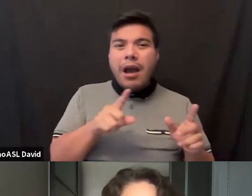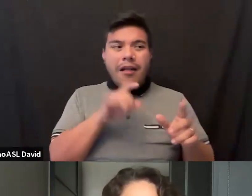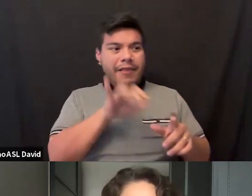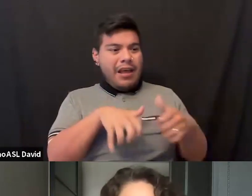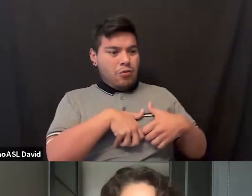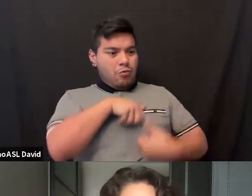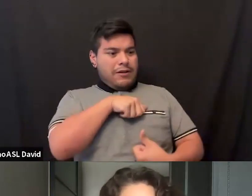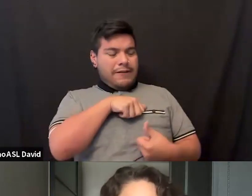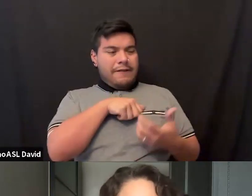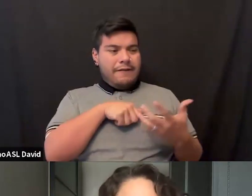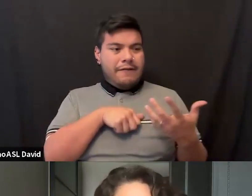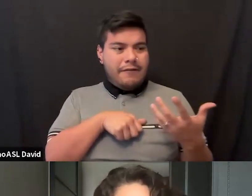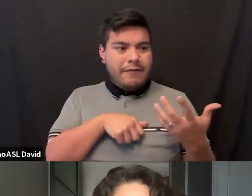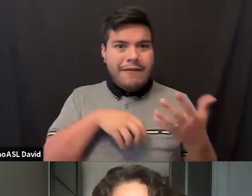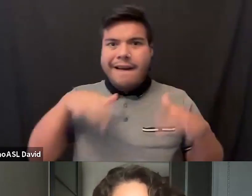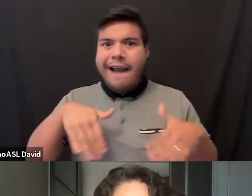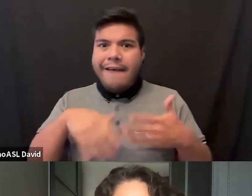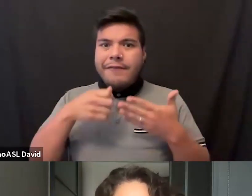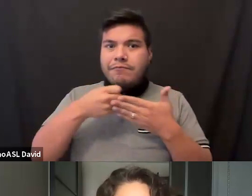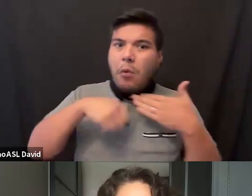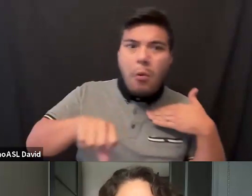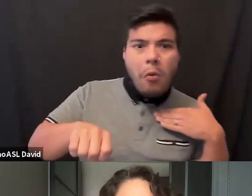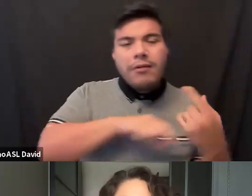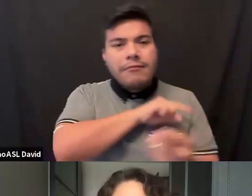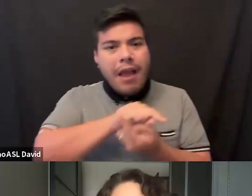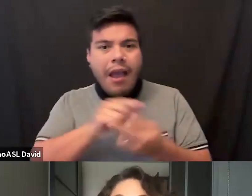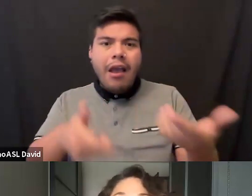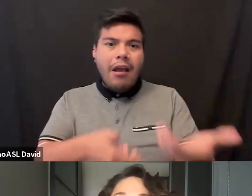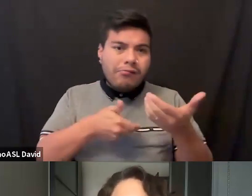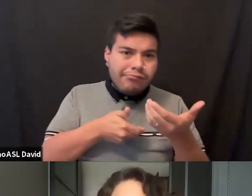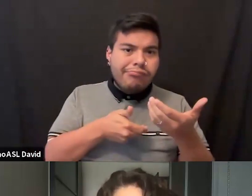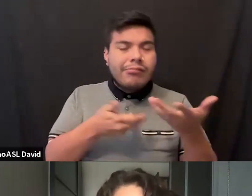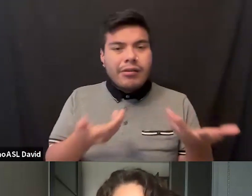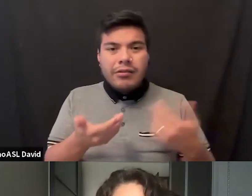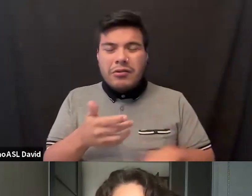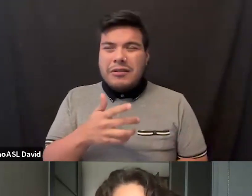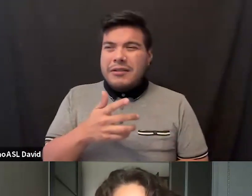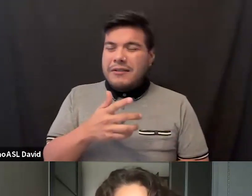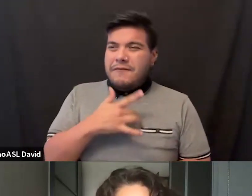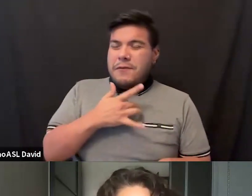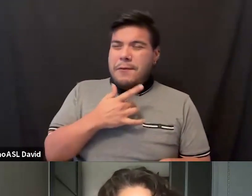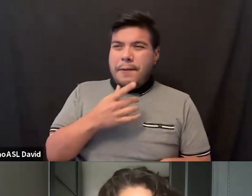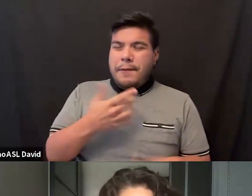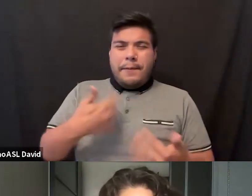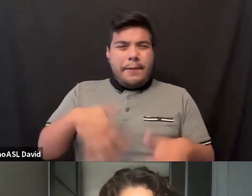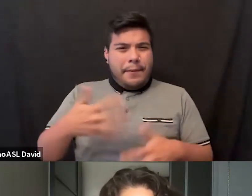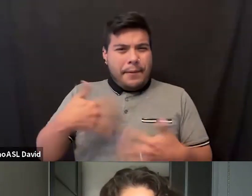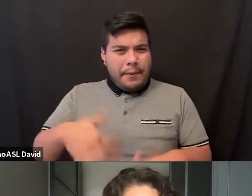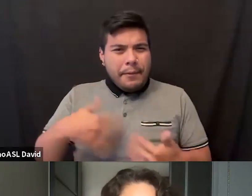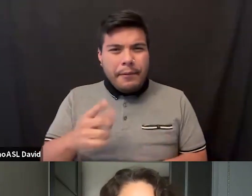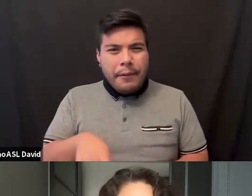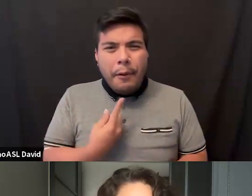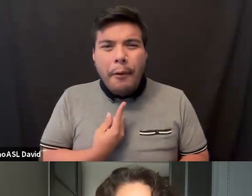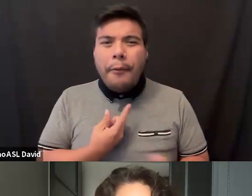one had never seen. So it makes us more alone with this suffering. So